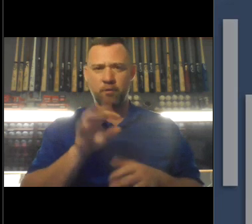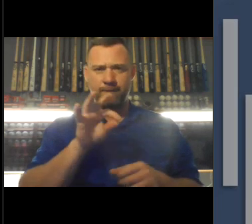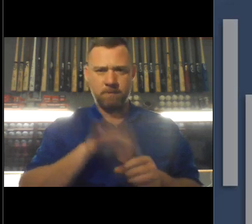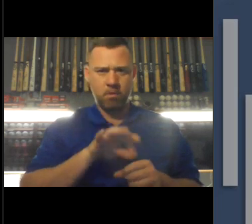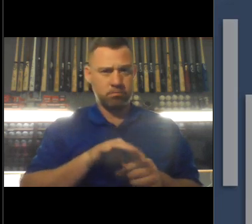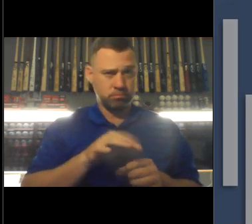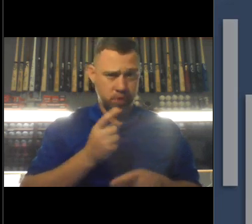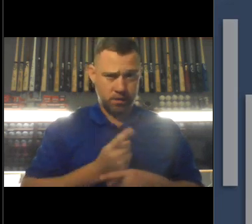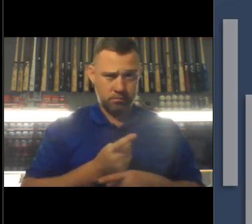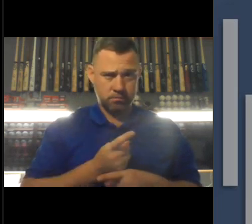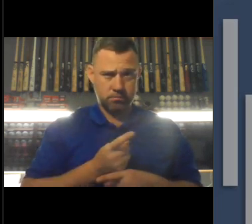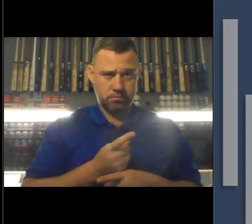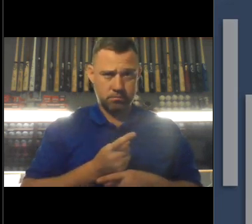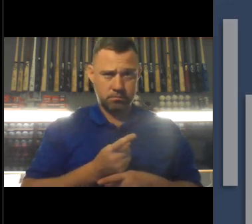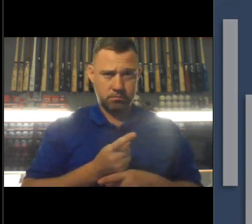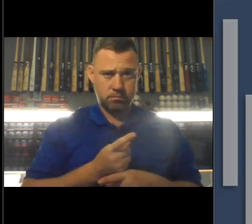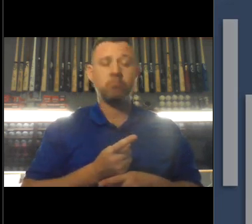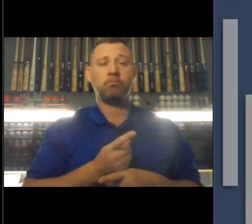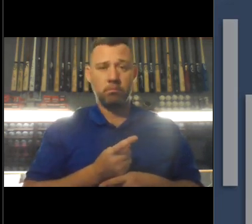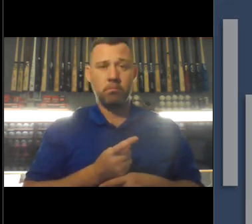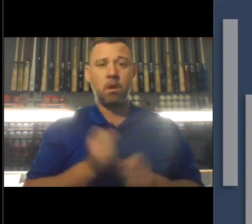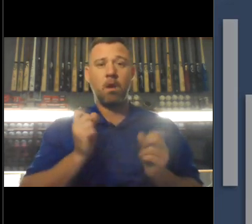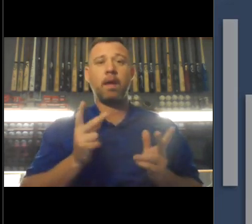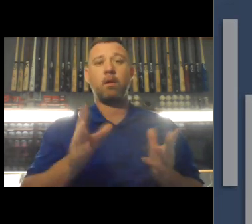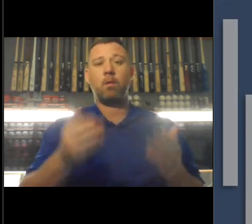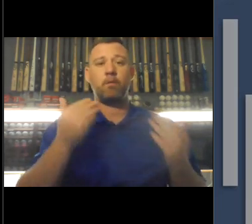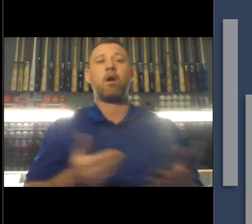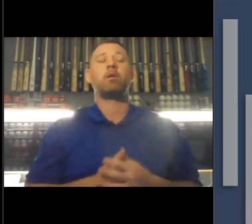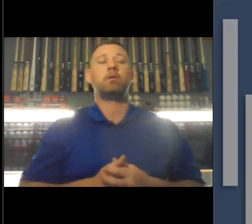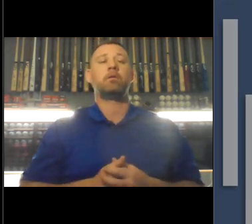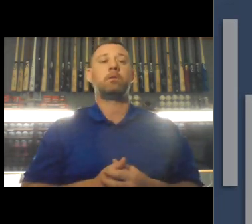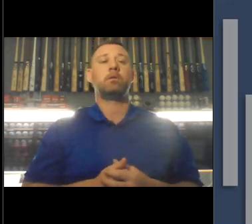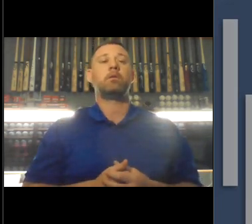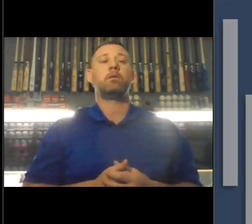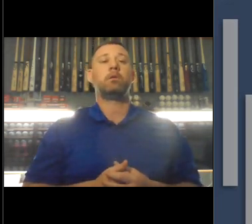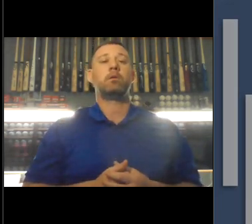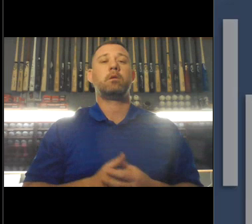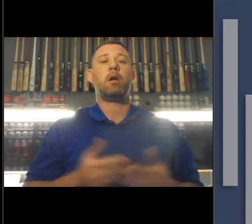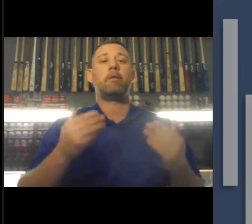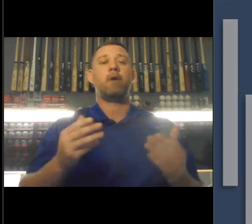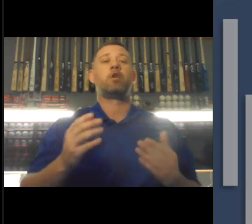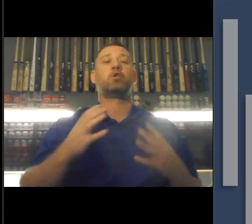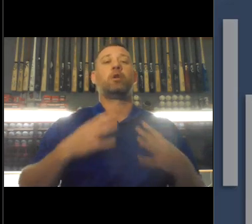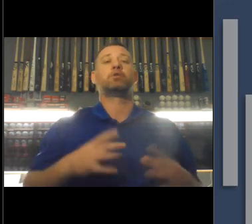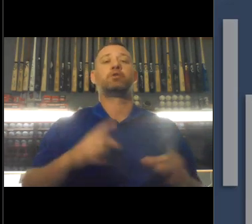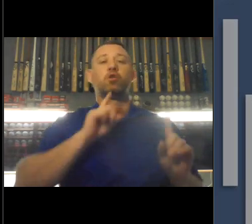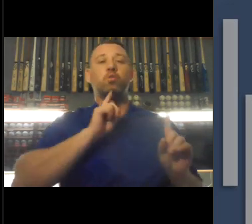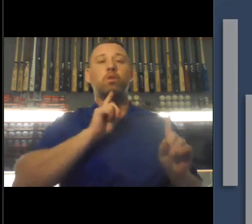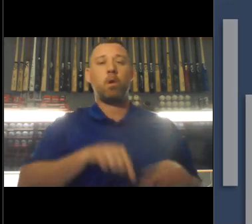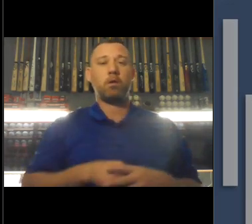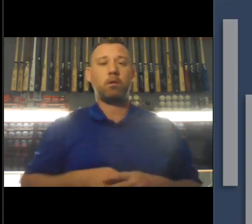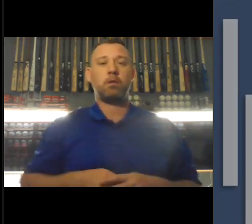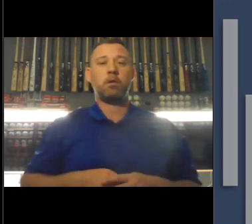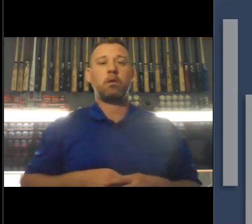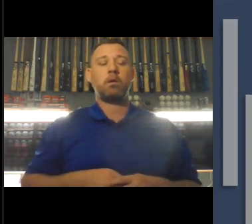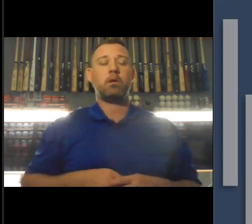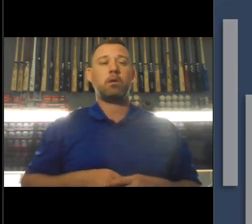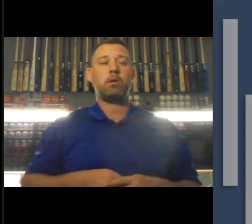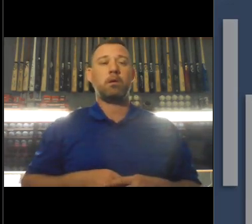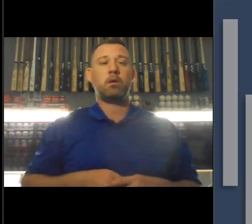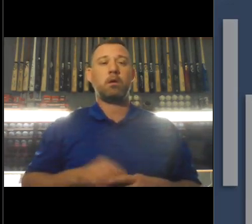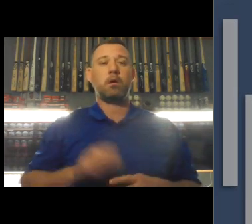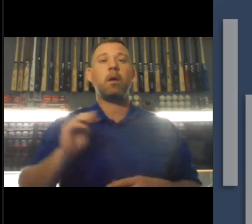correct? Okay, we're going to move on then. We will move on to commissioners' reports, and